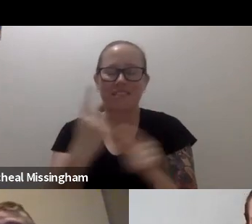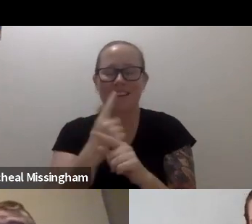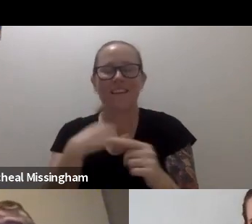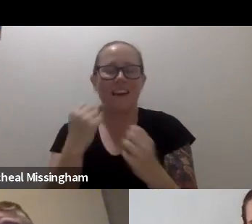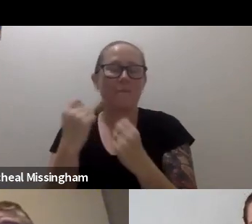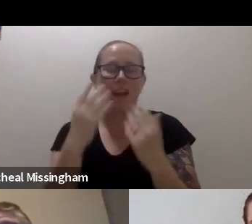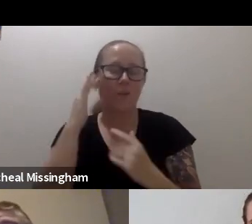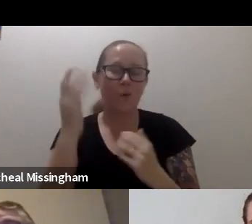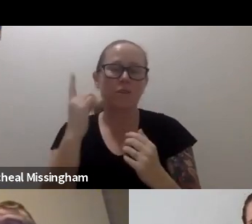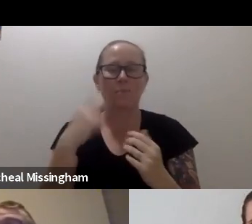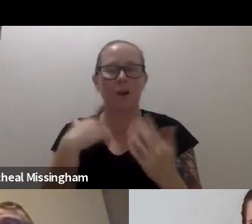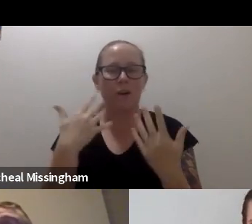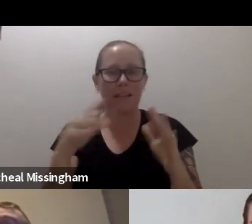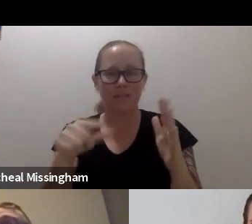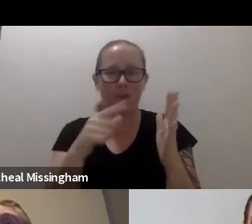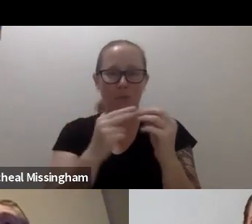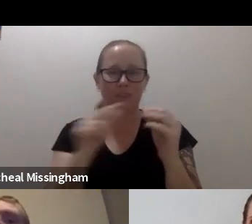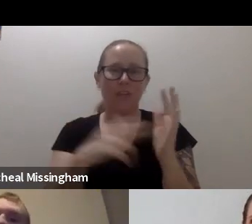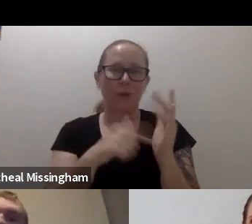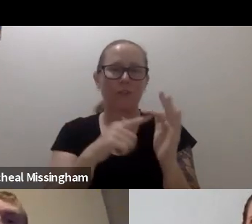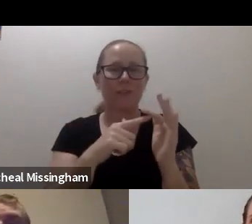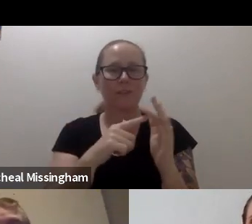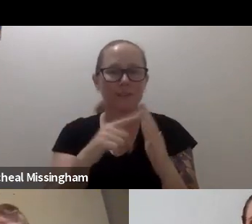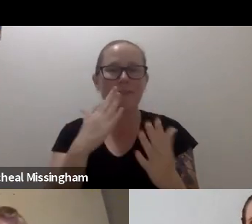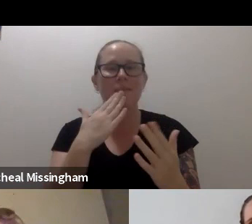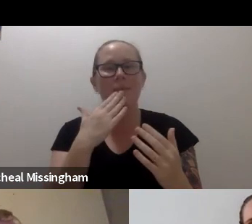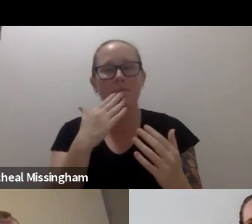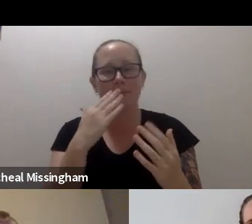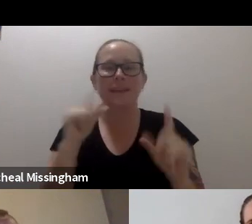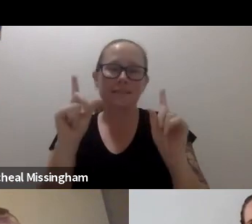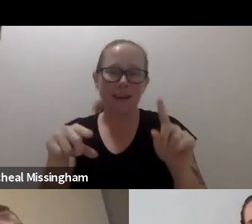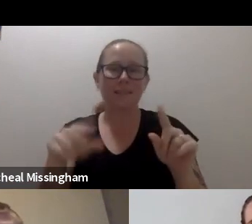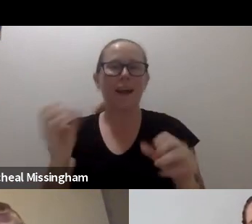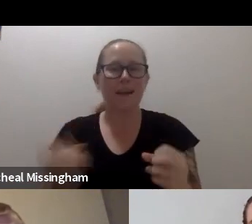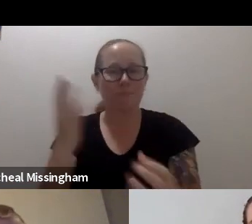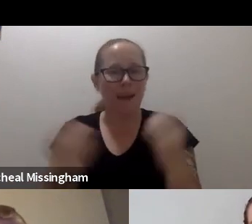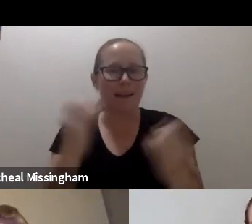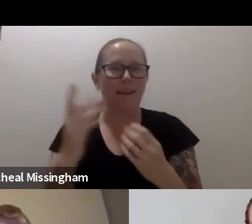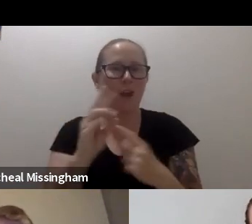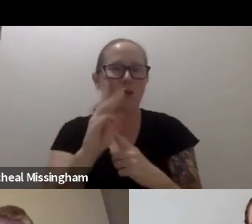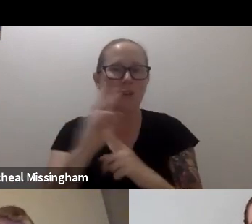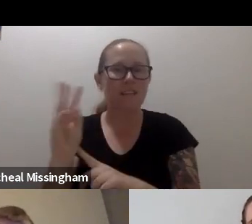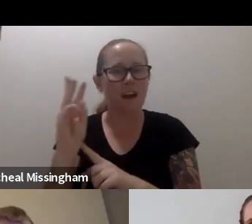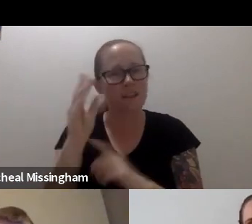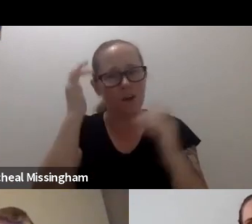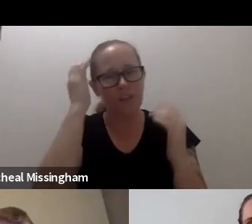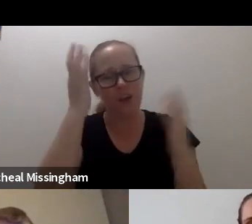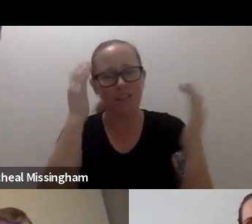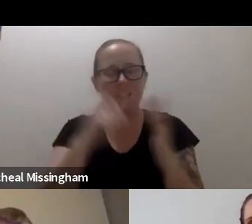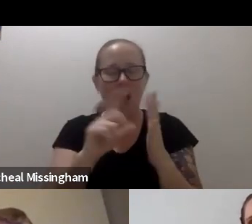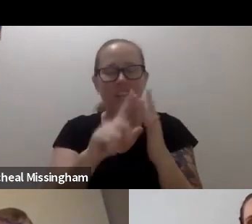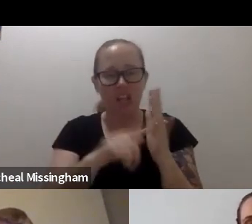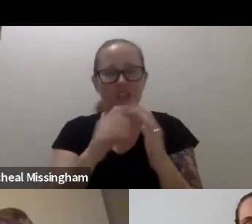like everyone said, I have many thoughts, but I'll leave you with this note. Please start unpacking the recognised